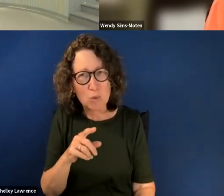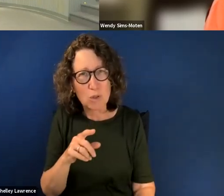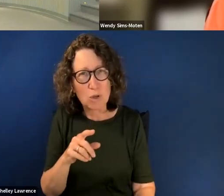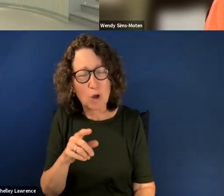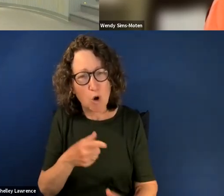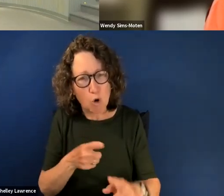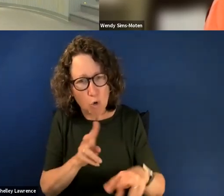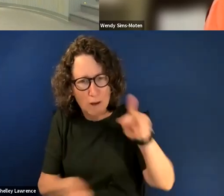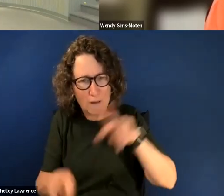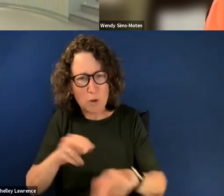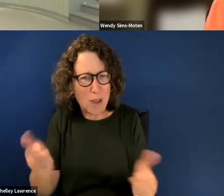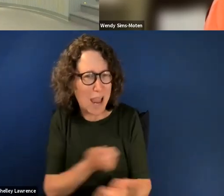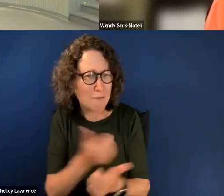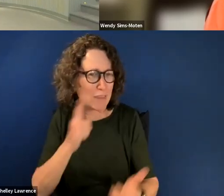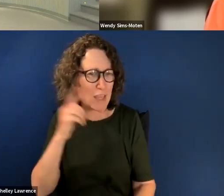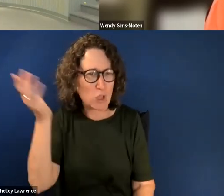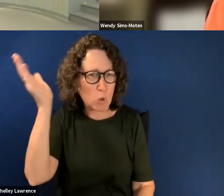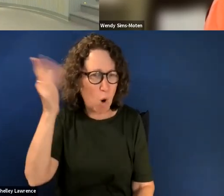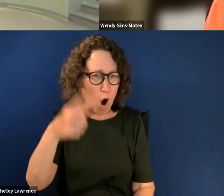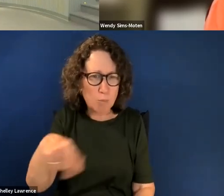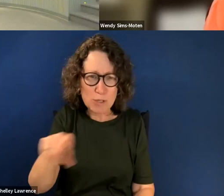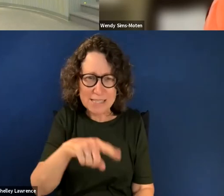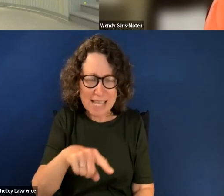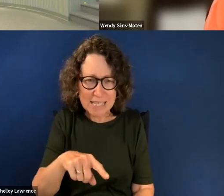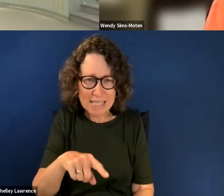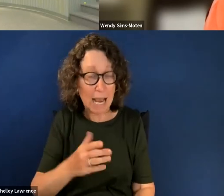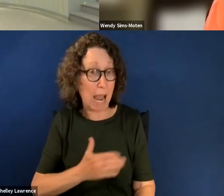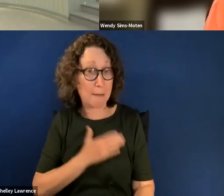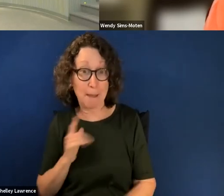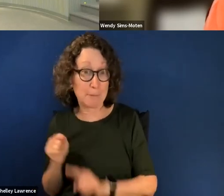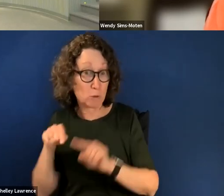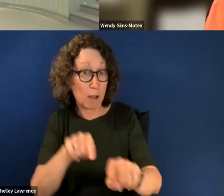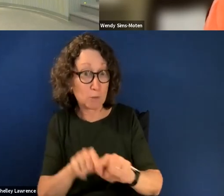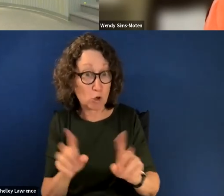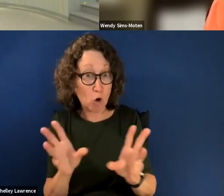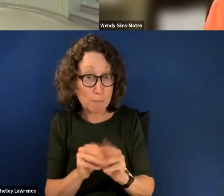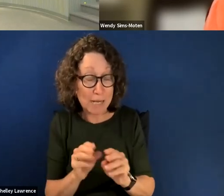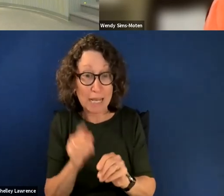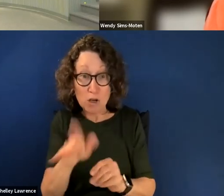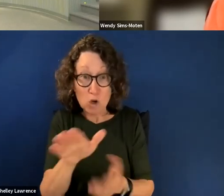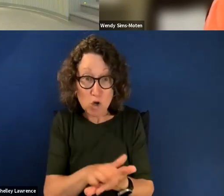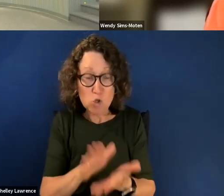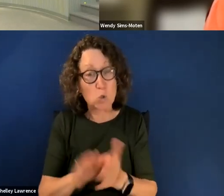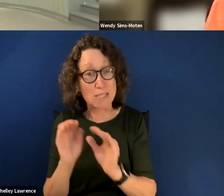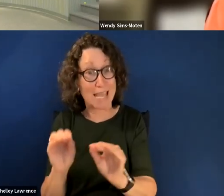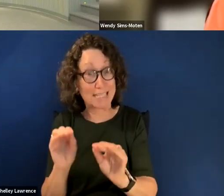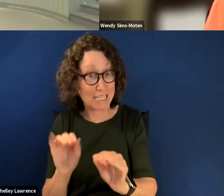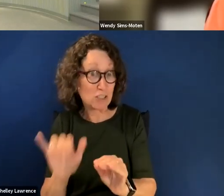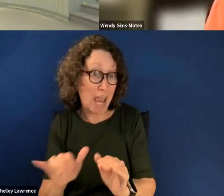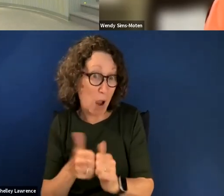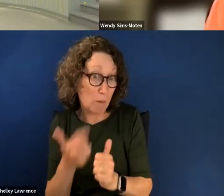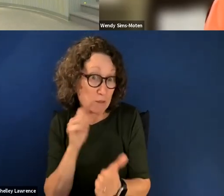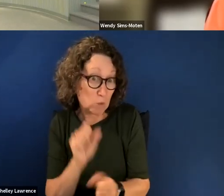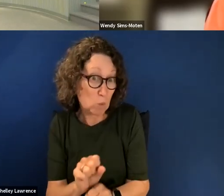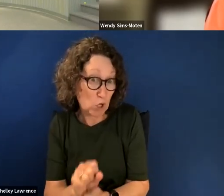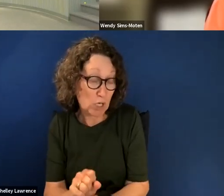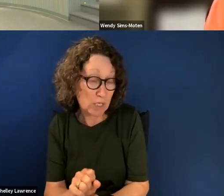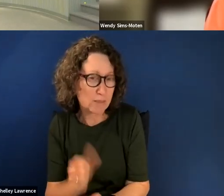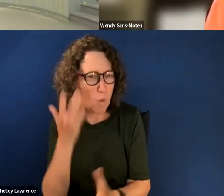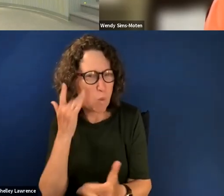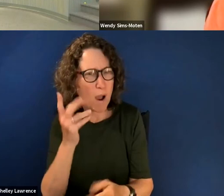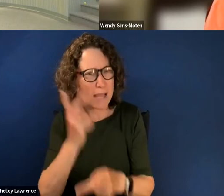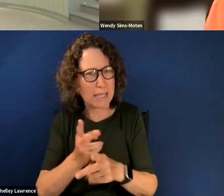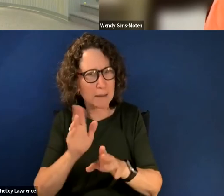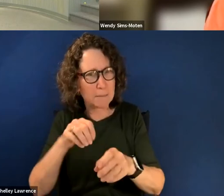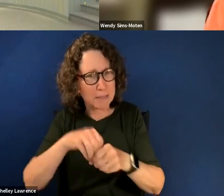You need to review everything you are presenting. I'm happy to come to your meetings and to your schools and teach this. Why keep kids